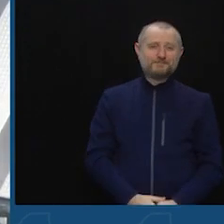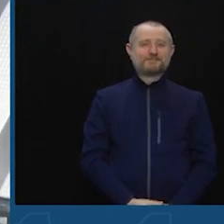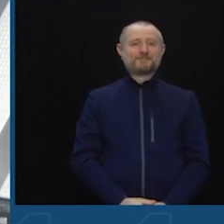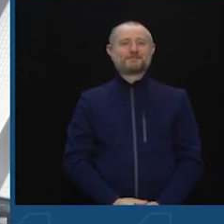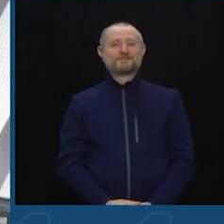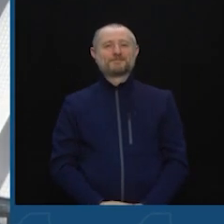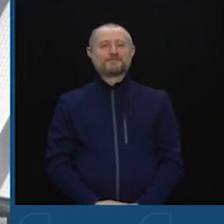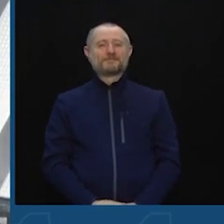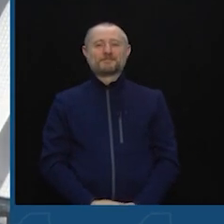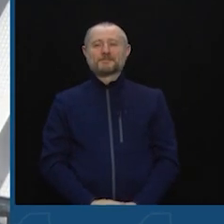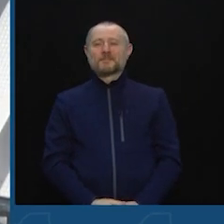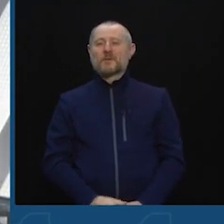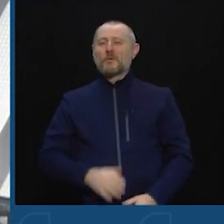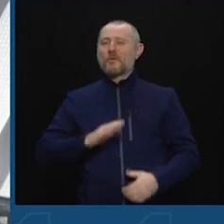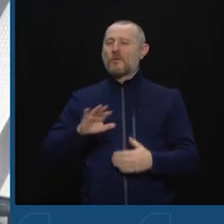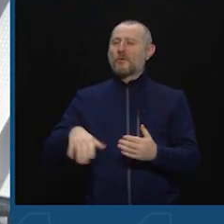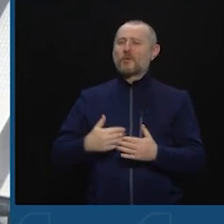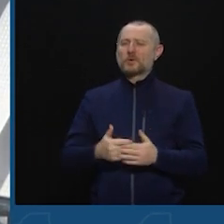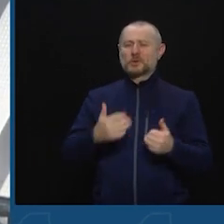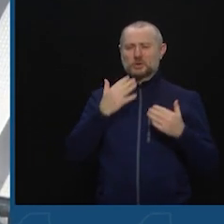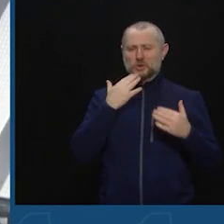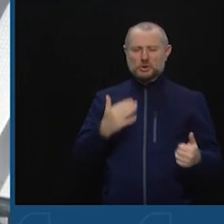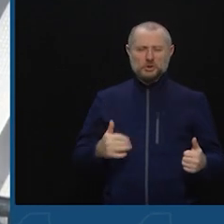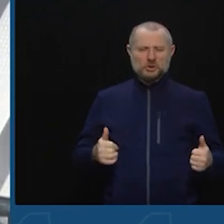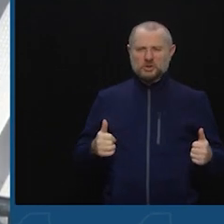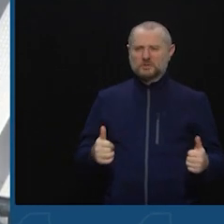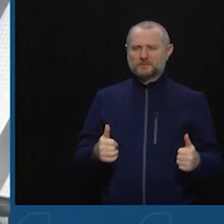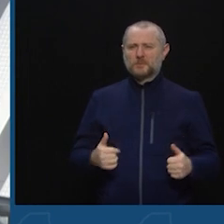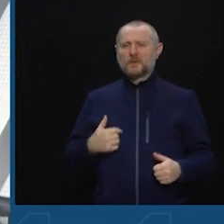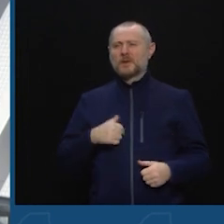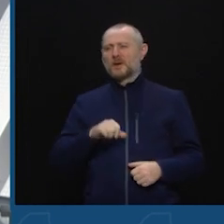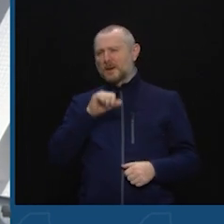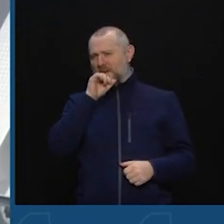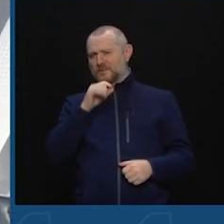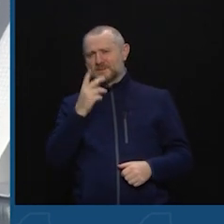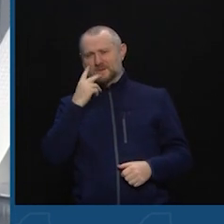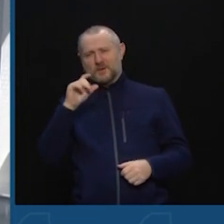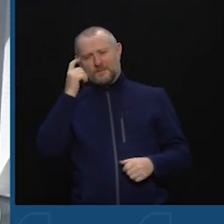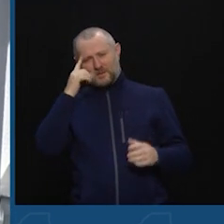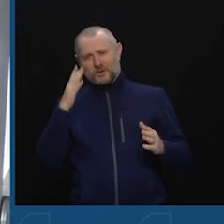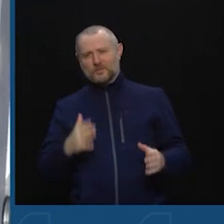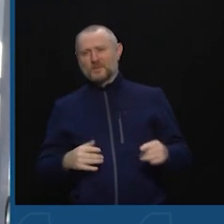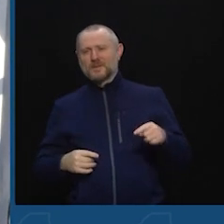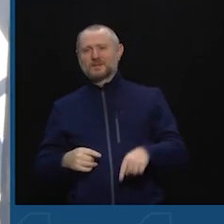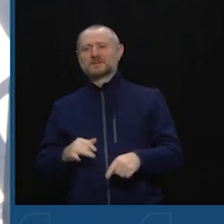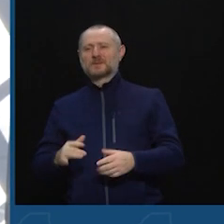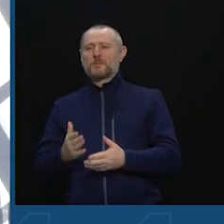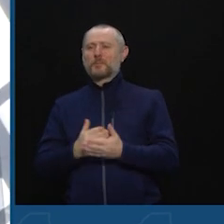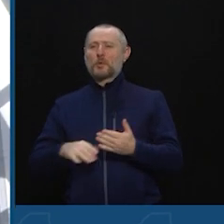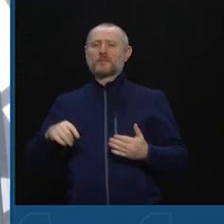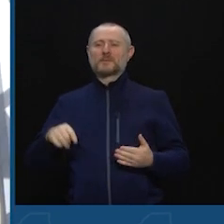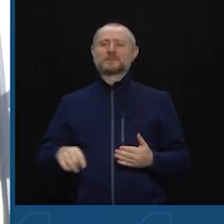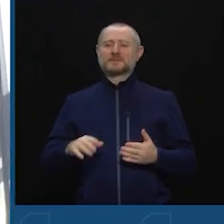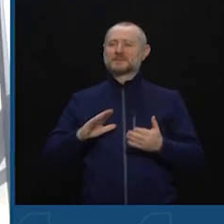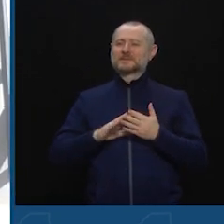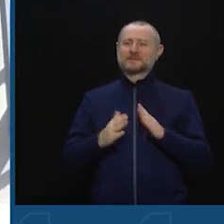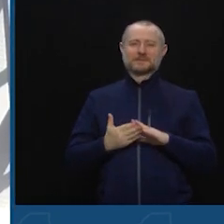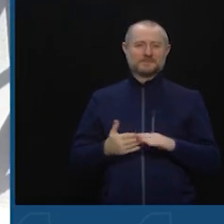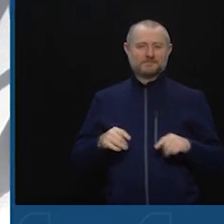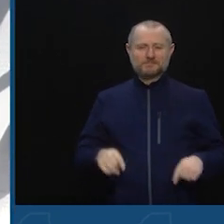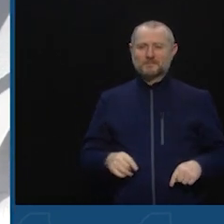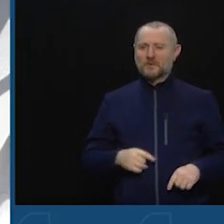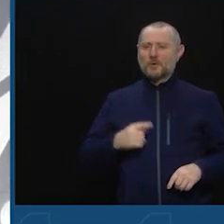Good stuff. We love seeing the governor in this part of the city because she always comes with